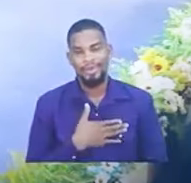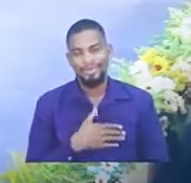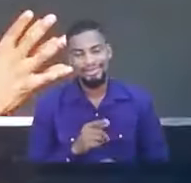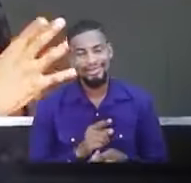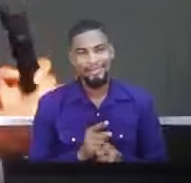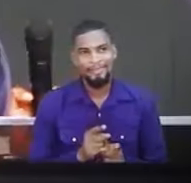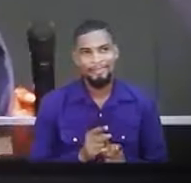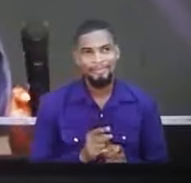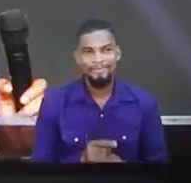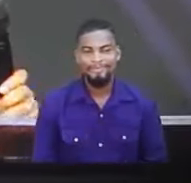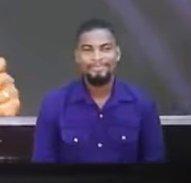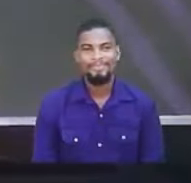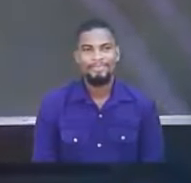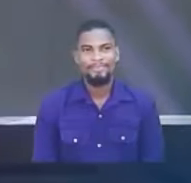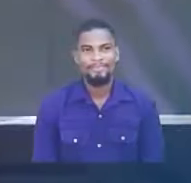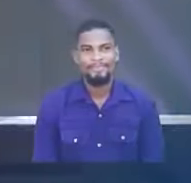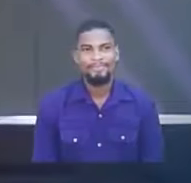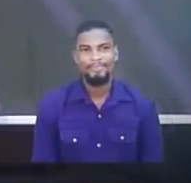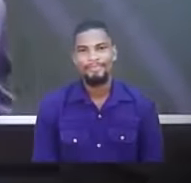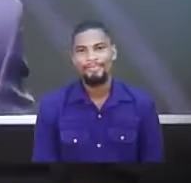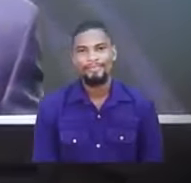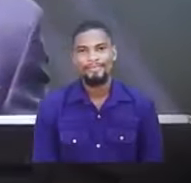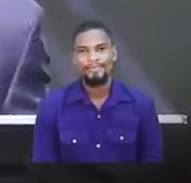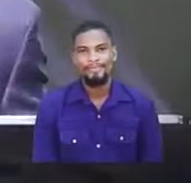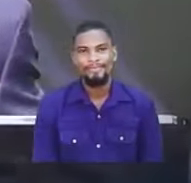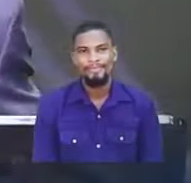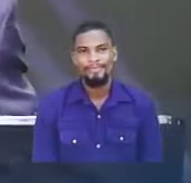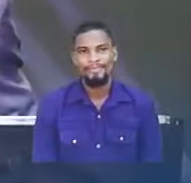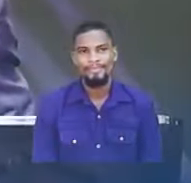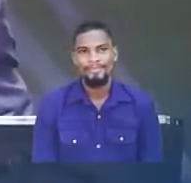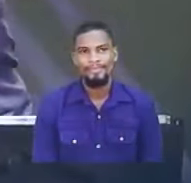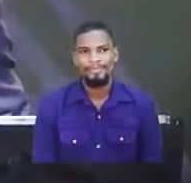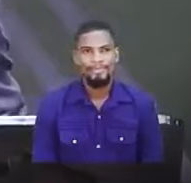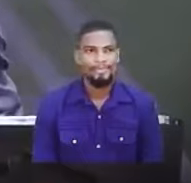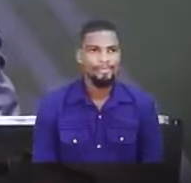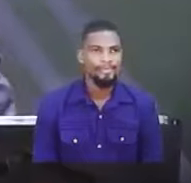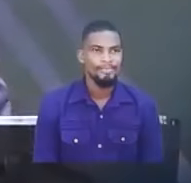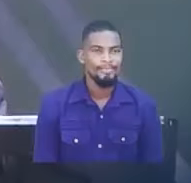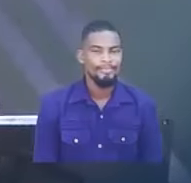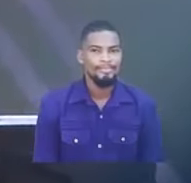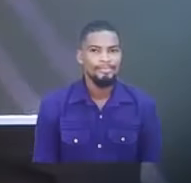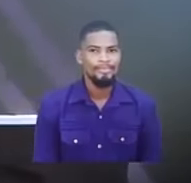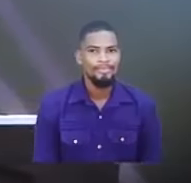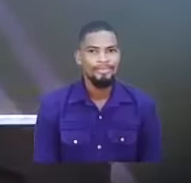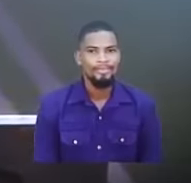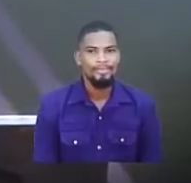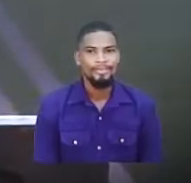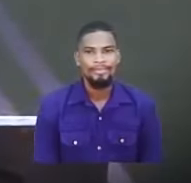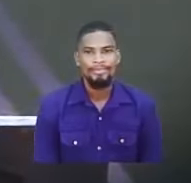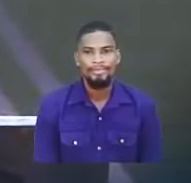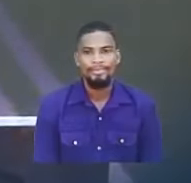But anyway, before I end, let me say this.